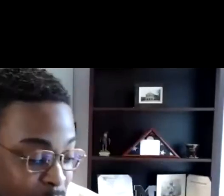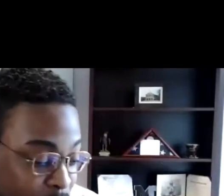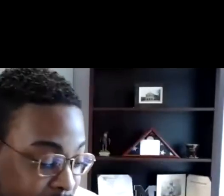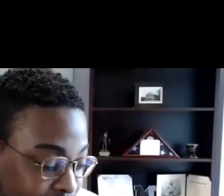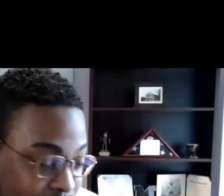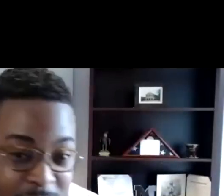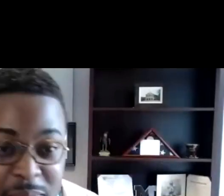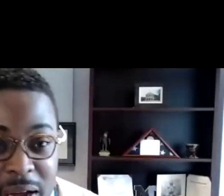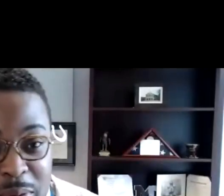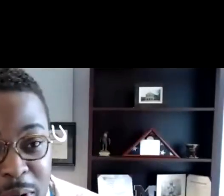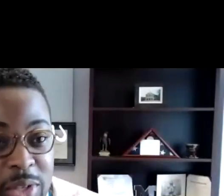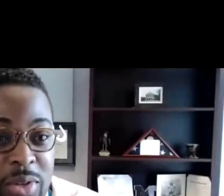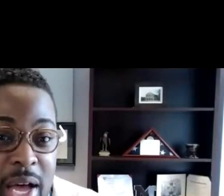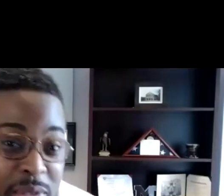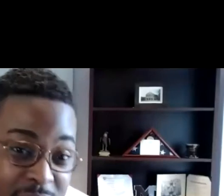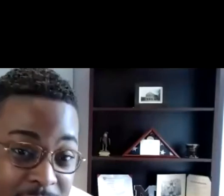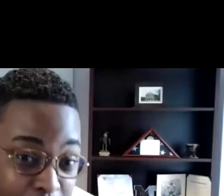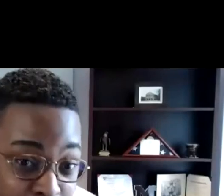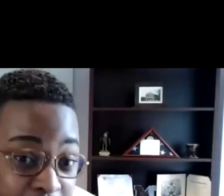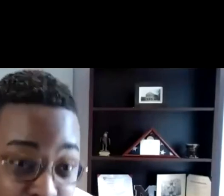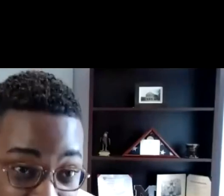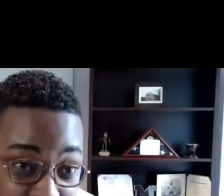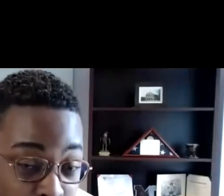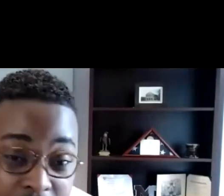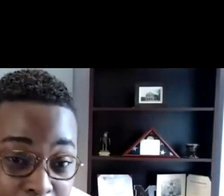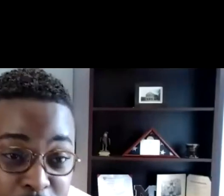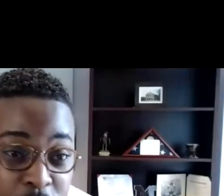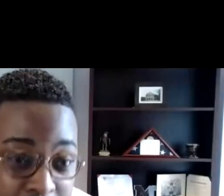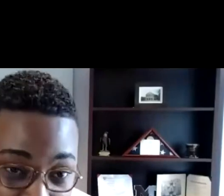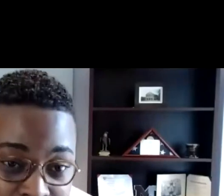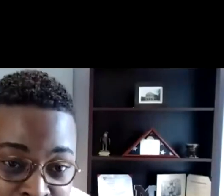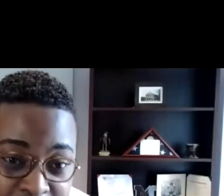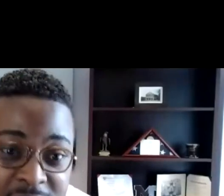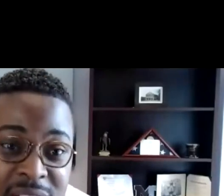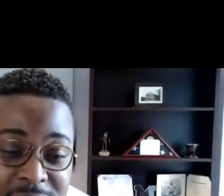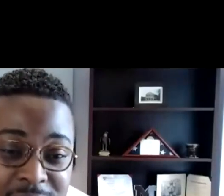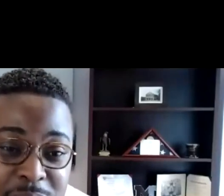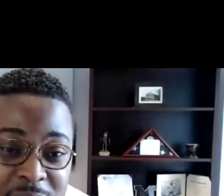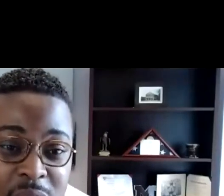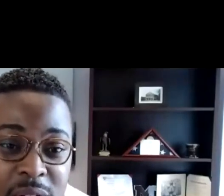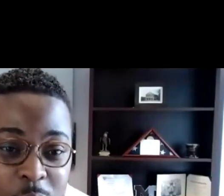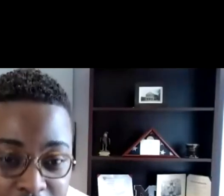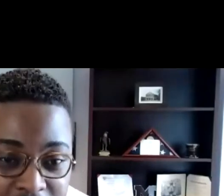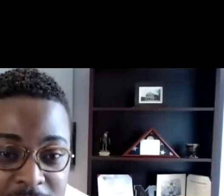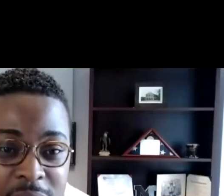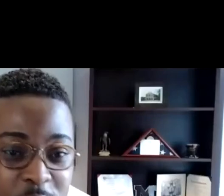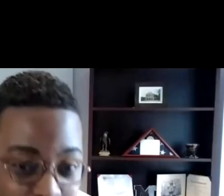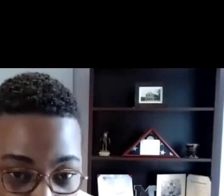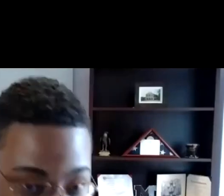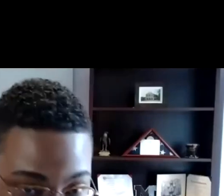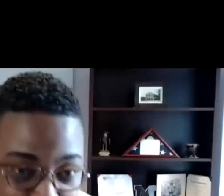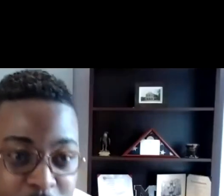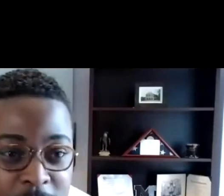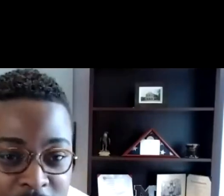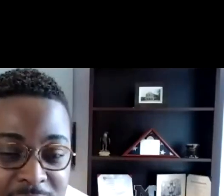MRS for that. In my remarks, I was thanking MRS really for the opportunity because it is based on the work that you